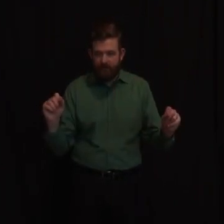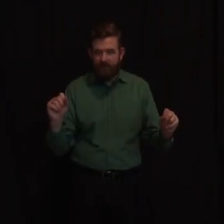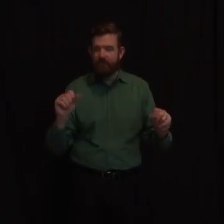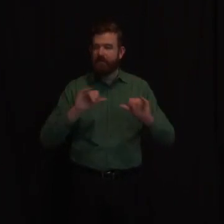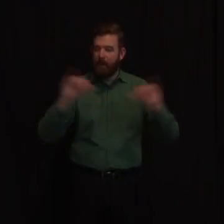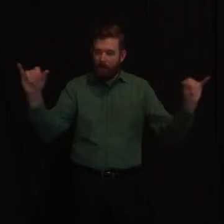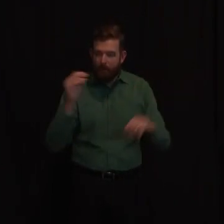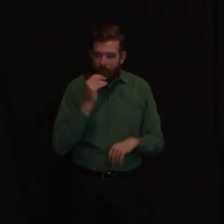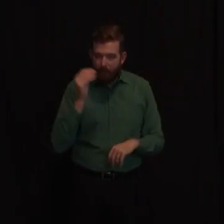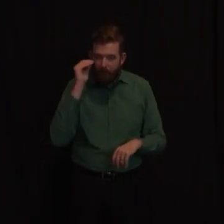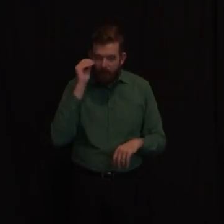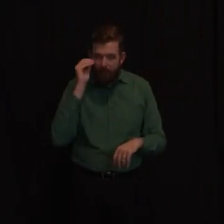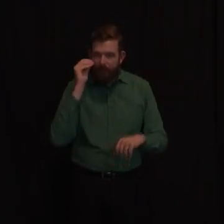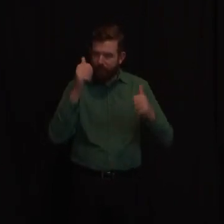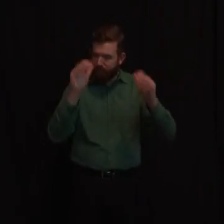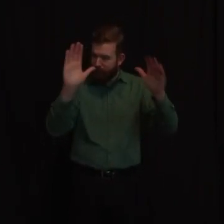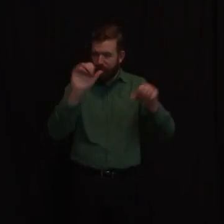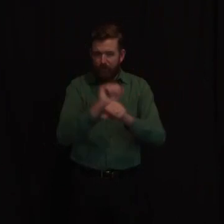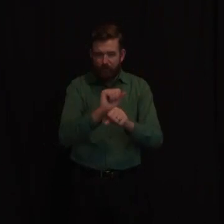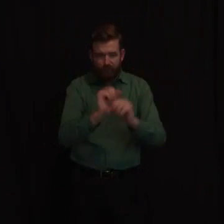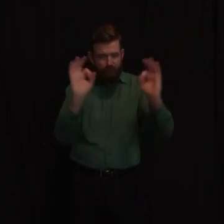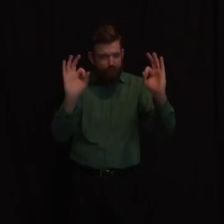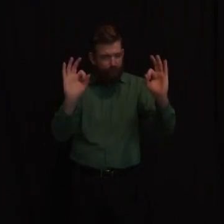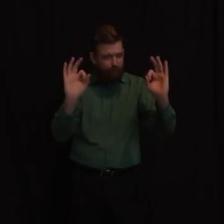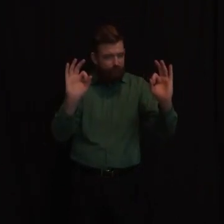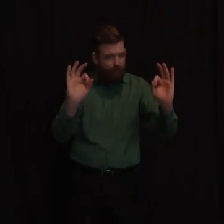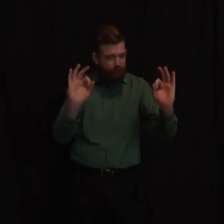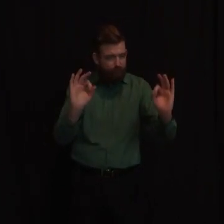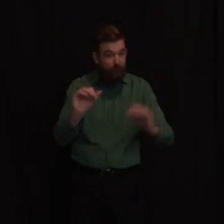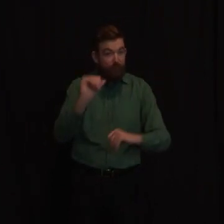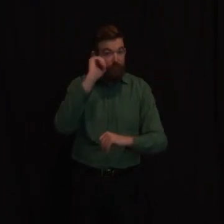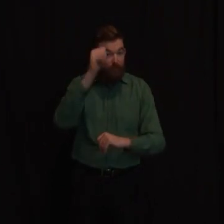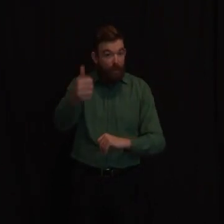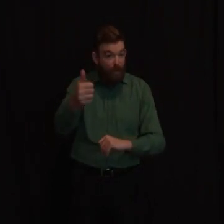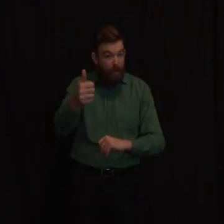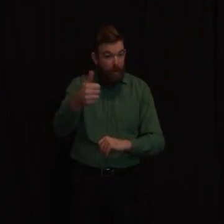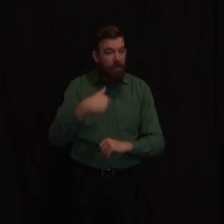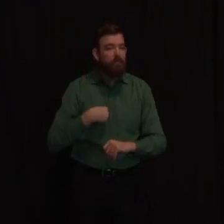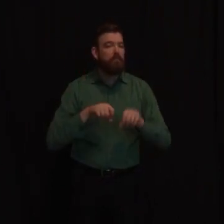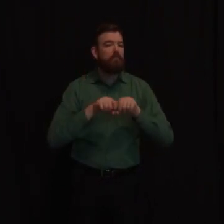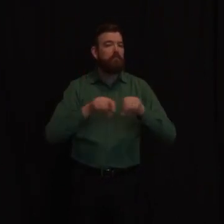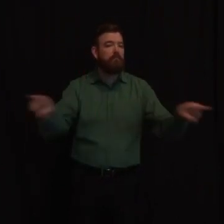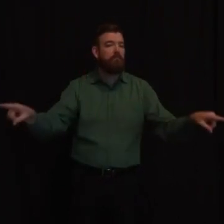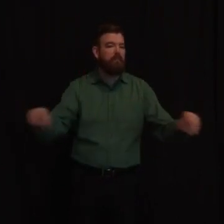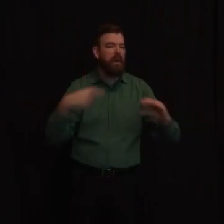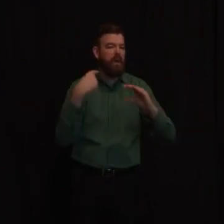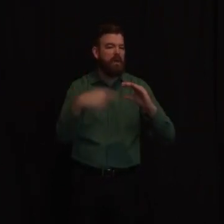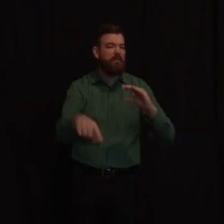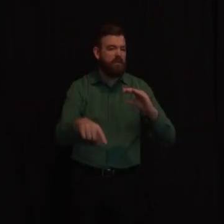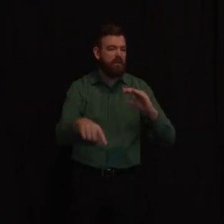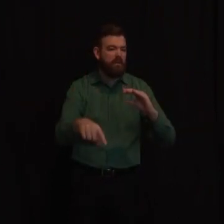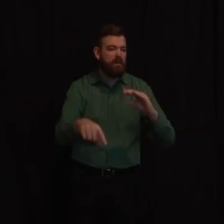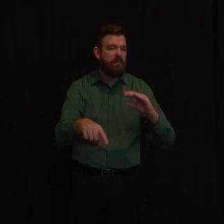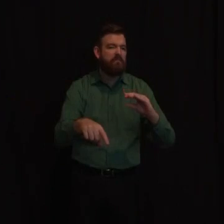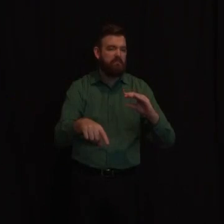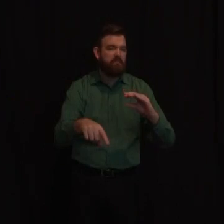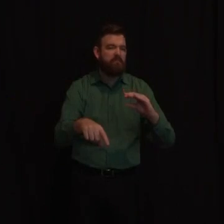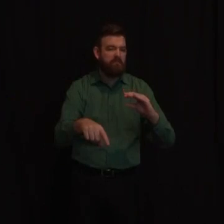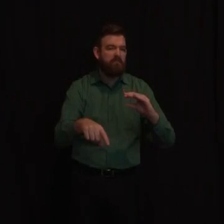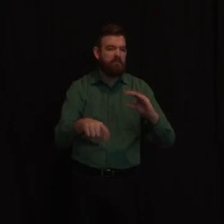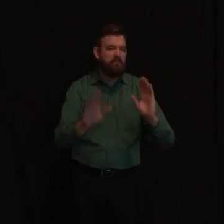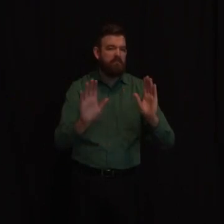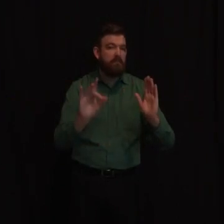everybody. We will be on electronic communication tomorrow. We'll be unless there's a reason not to be, in which